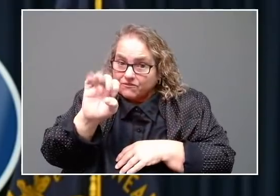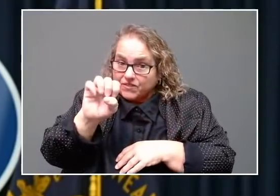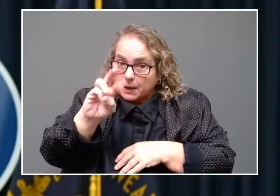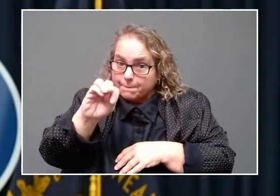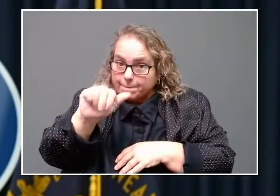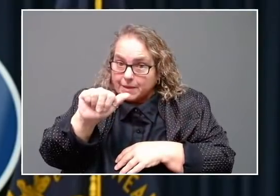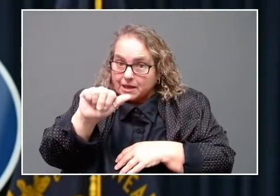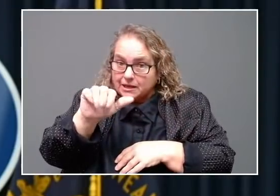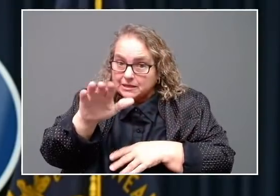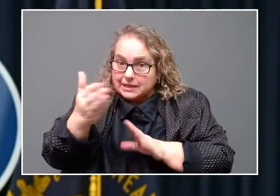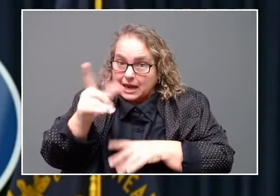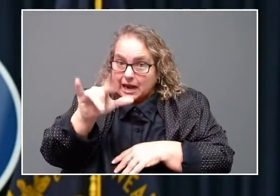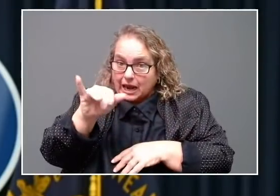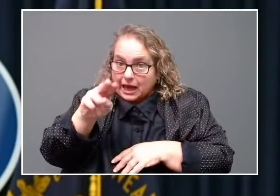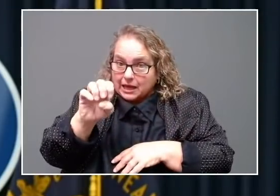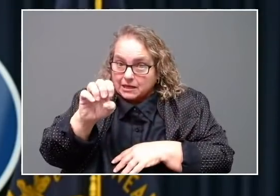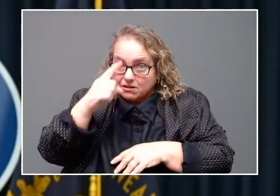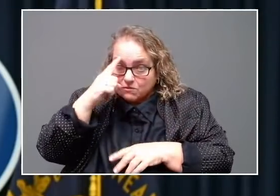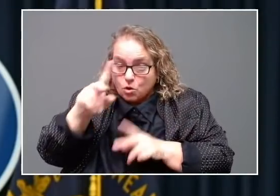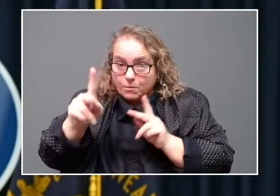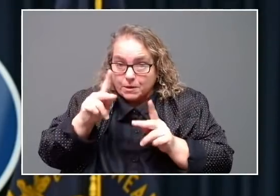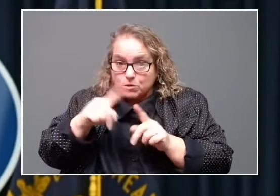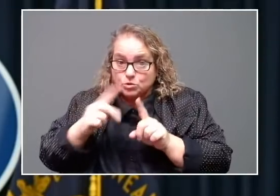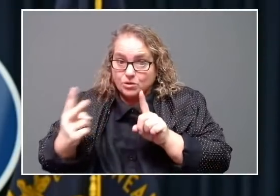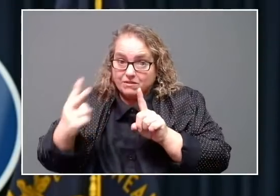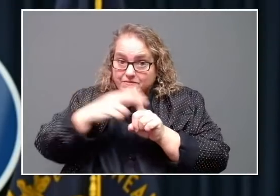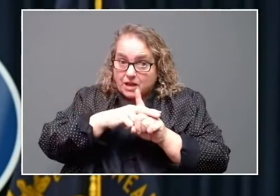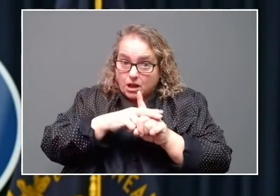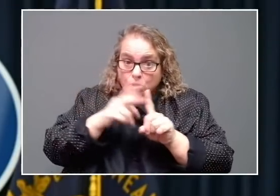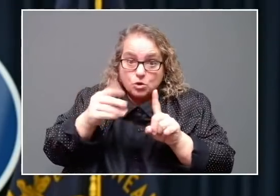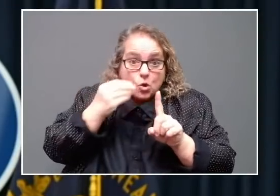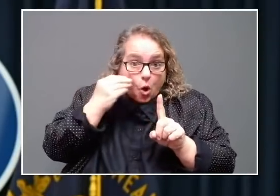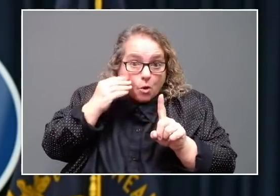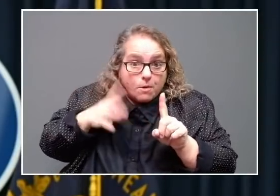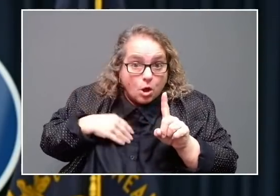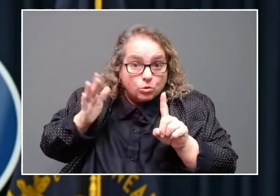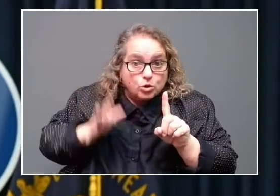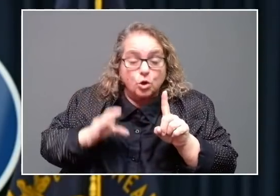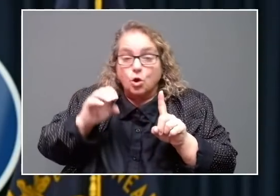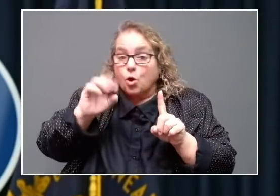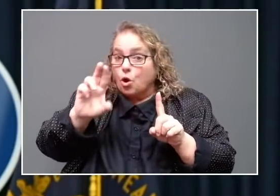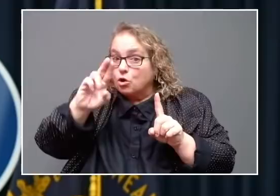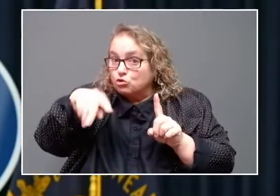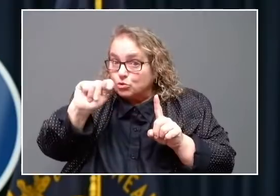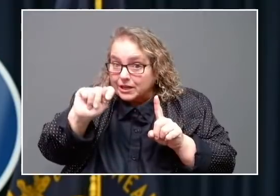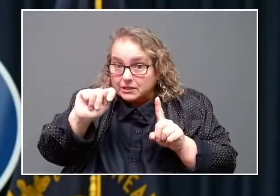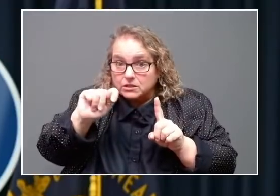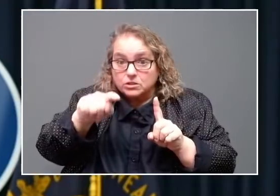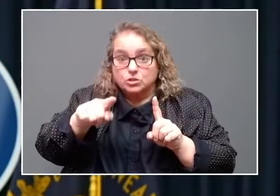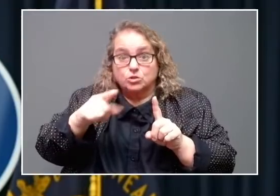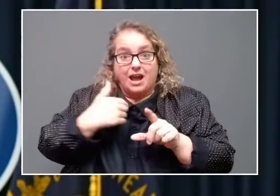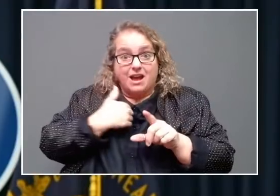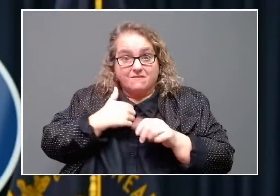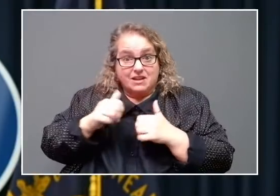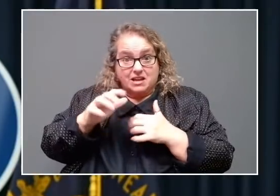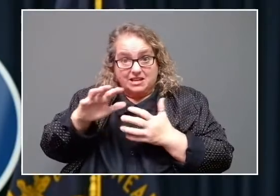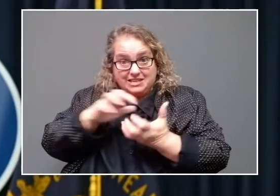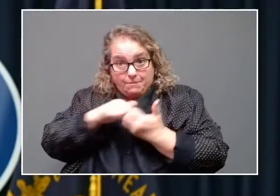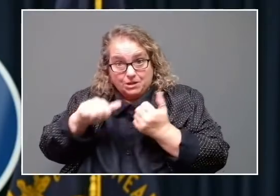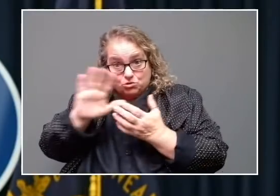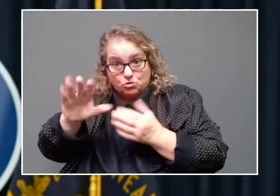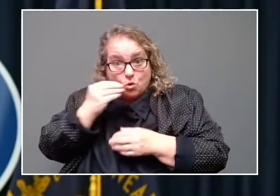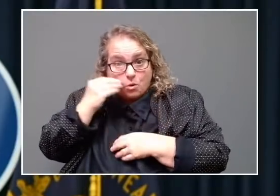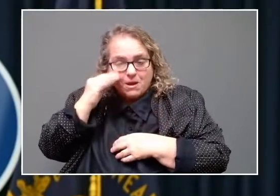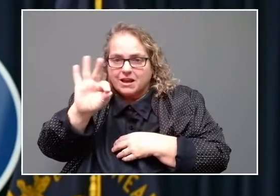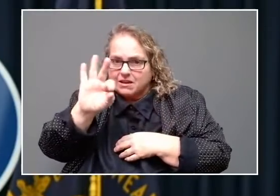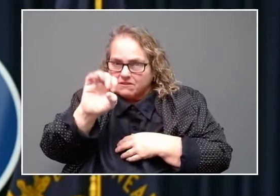to file, whether they're homeowners or renters that have sustained damage, is February 11th,